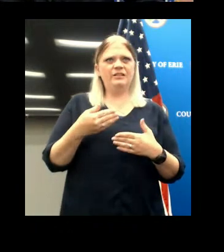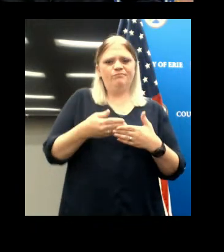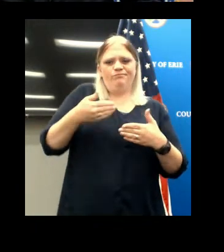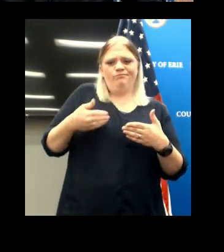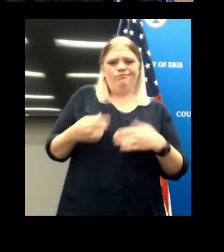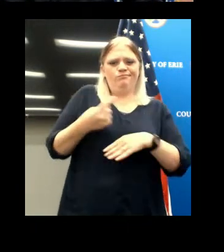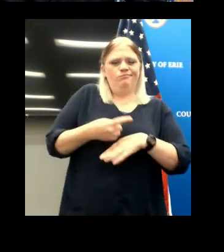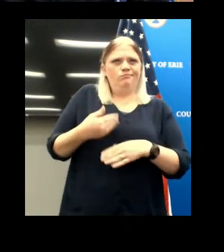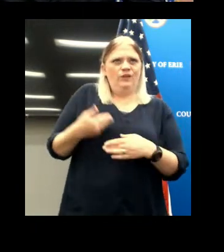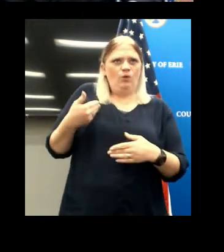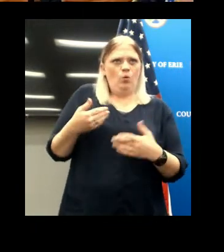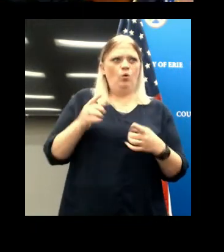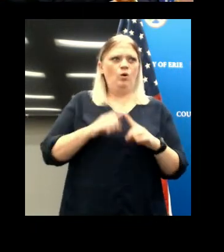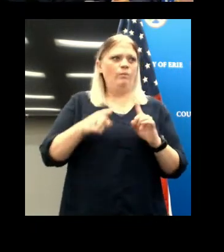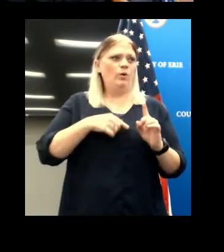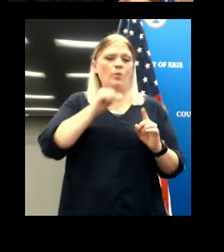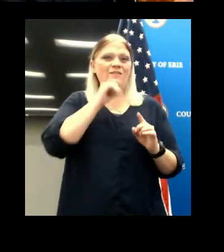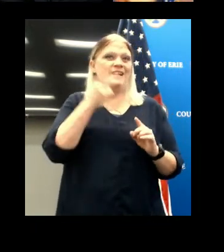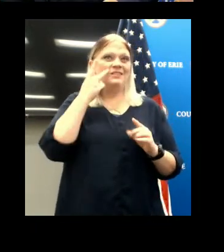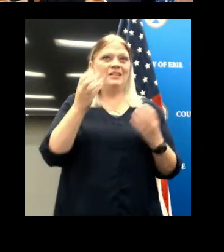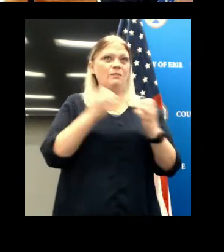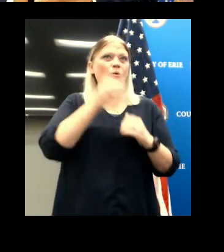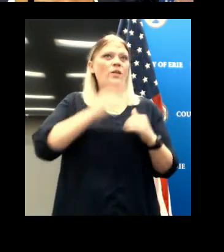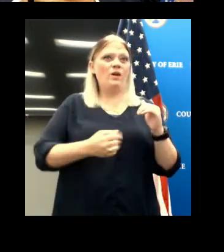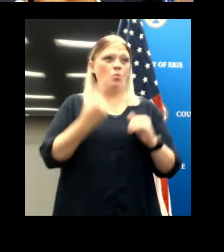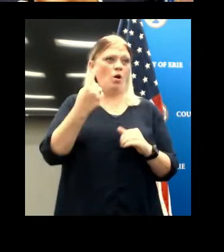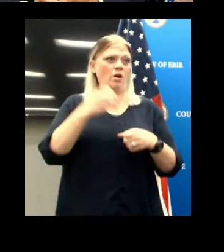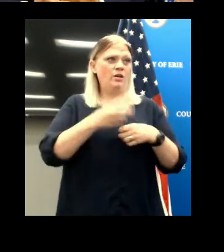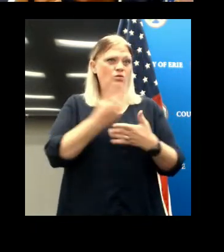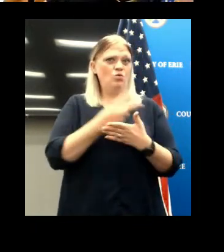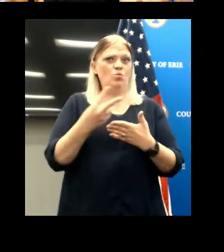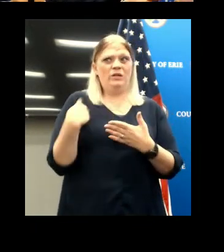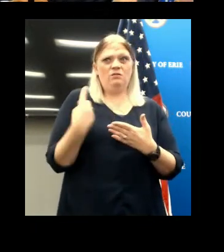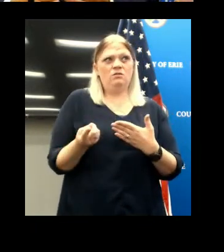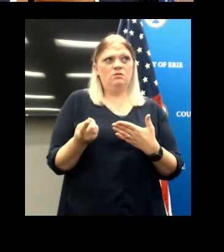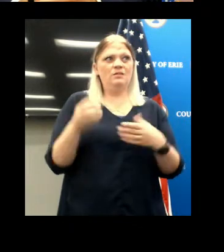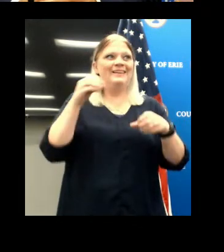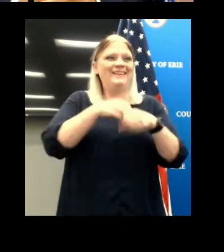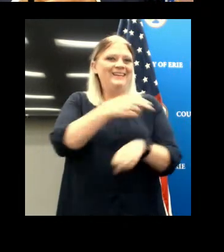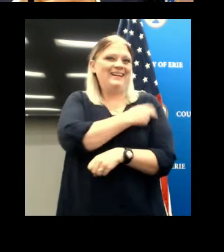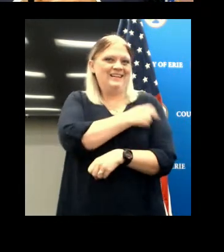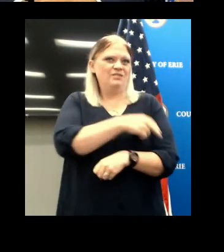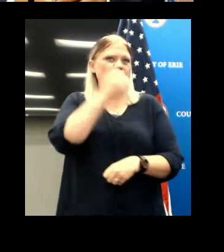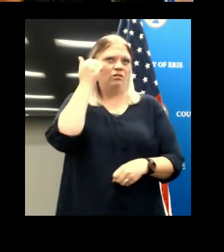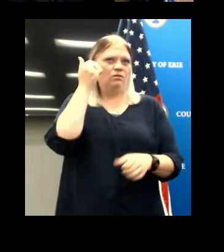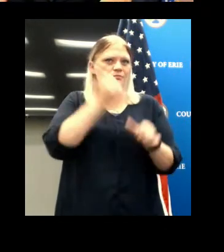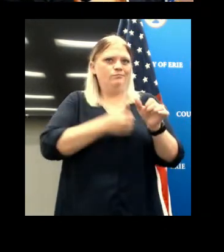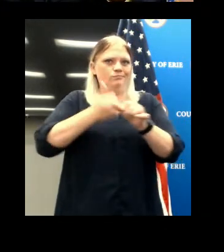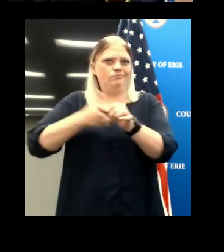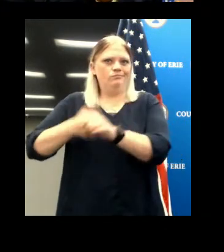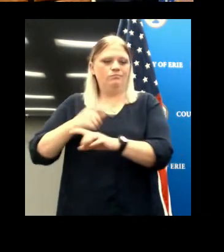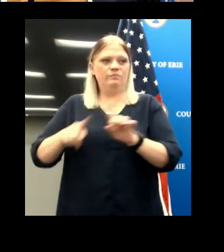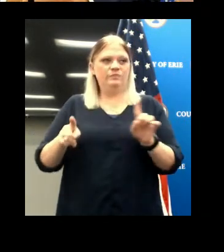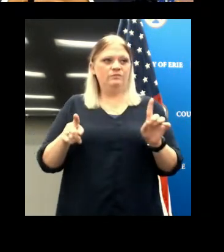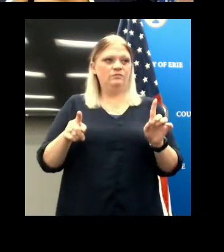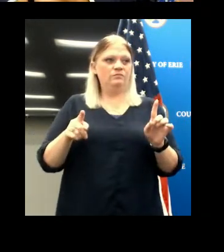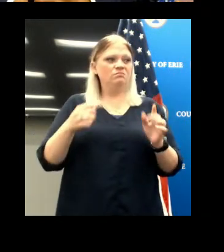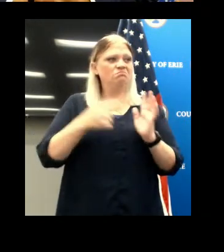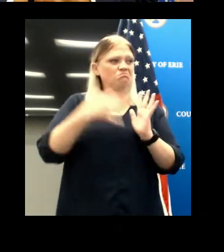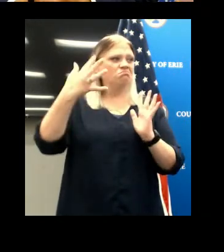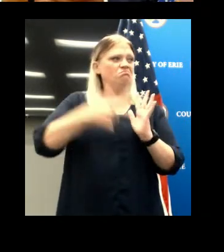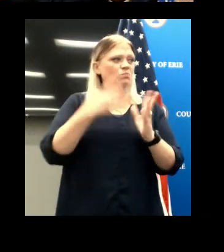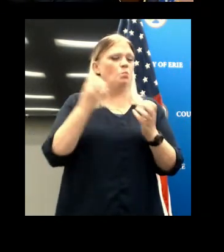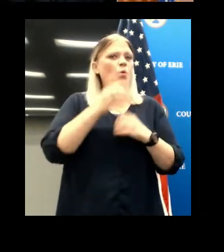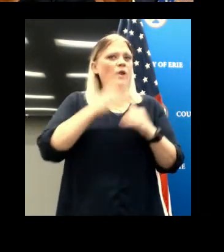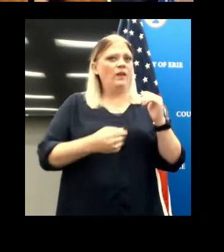We haven't seen more than one death in over 2 weeks in a hospital on a daily basis, though we have had occasionally more than